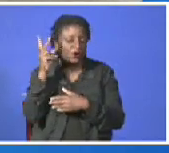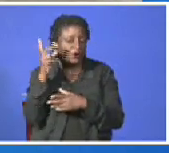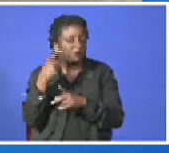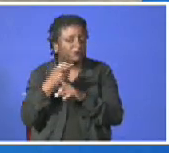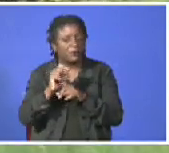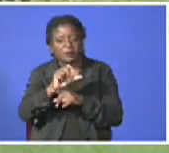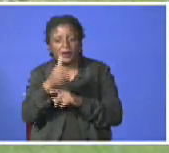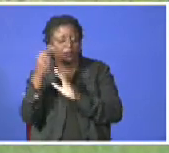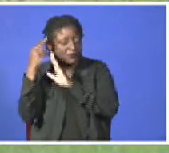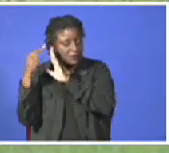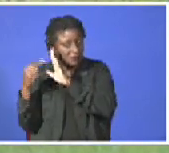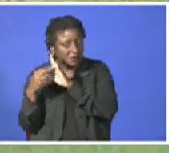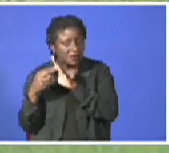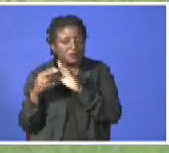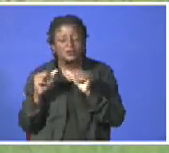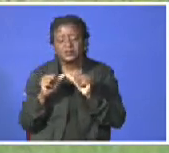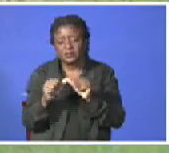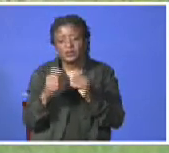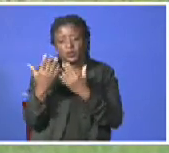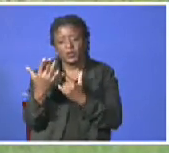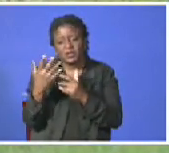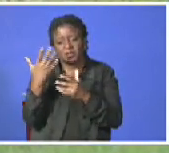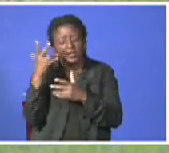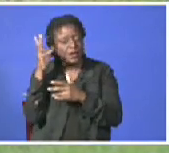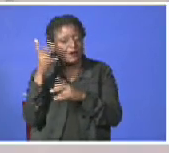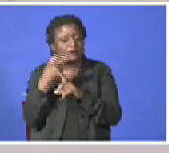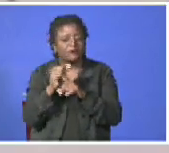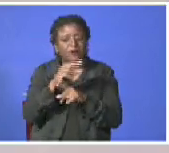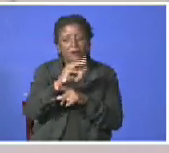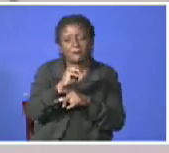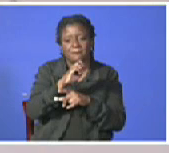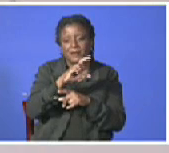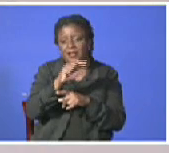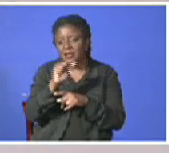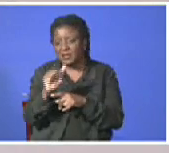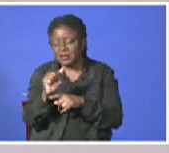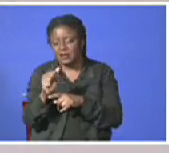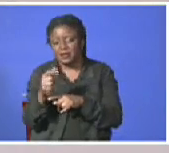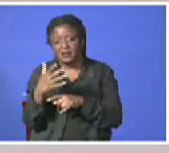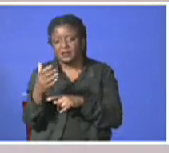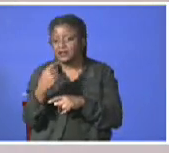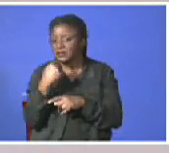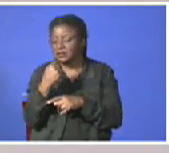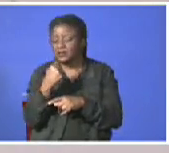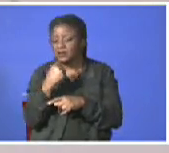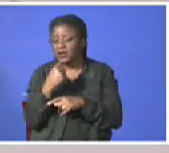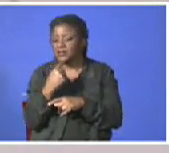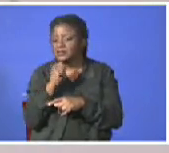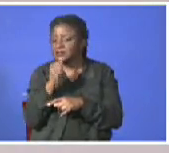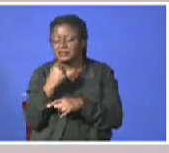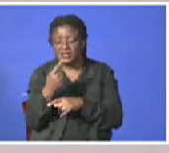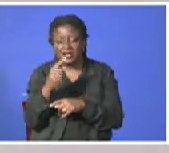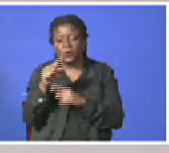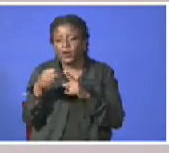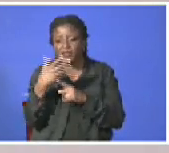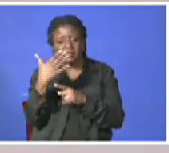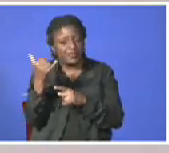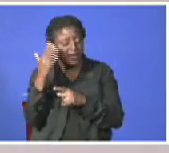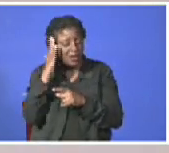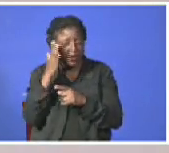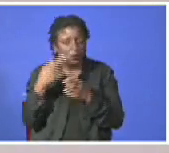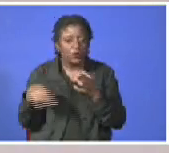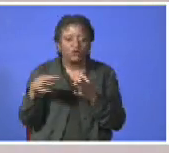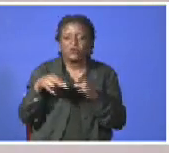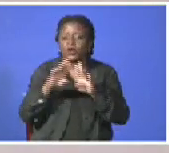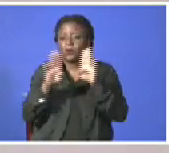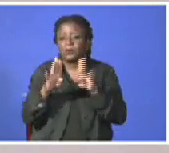hear from the Malia property, because they have not indicated when they are going to reopen. But in the midst of the